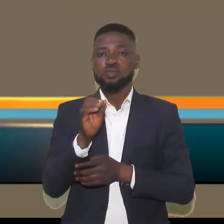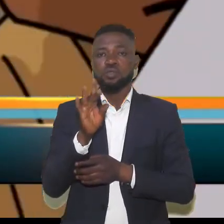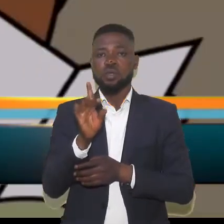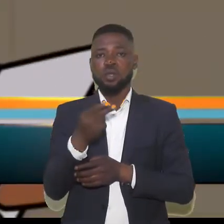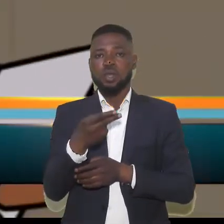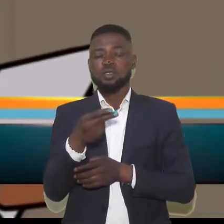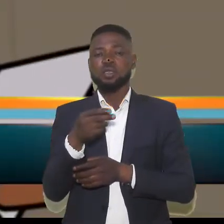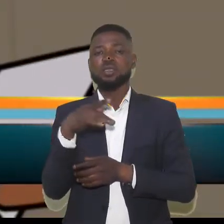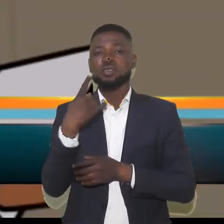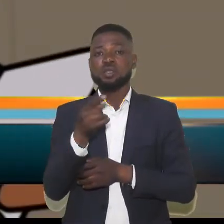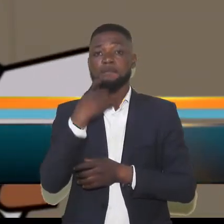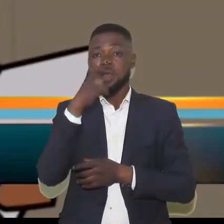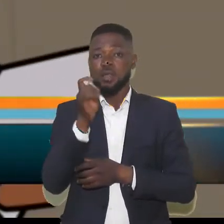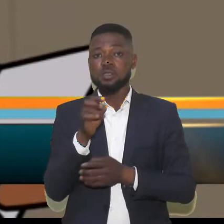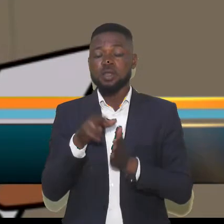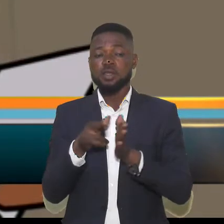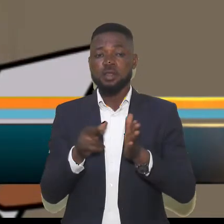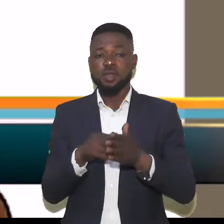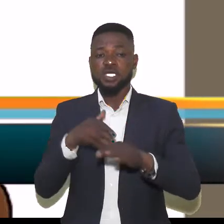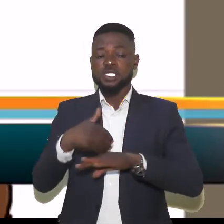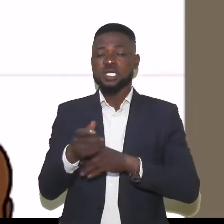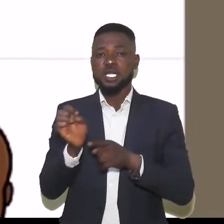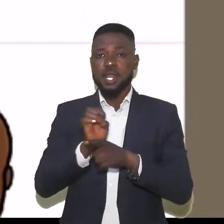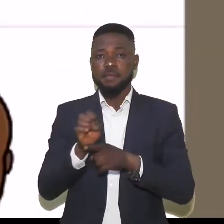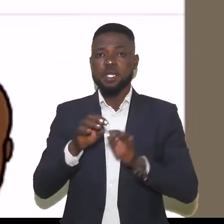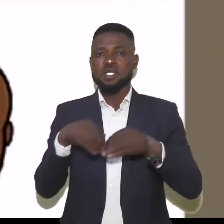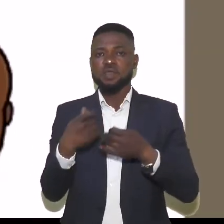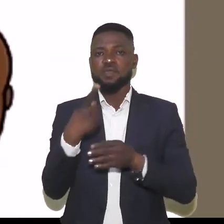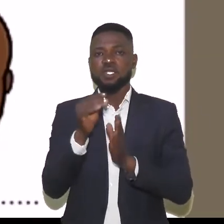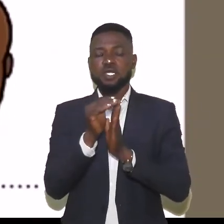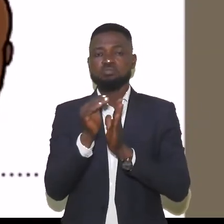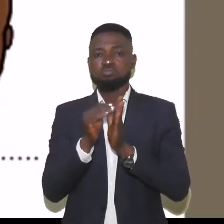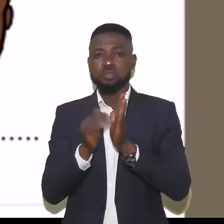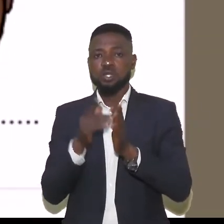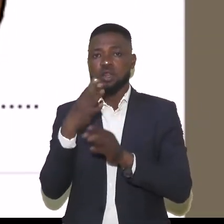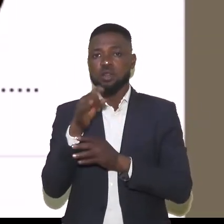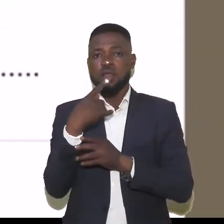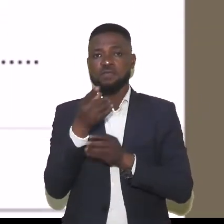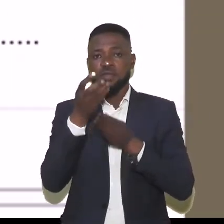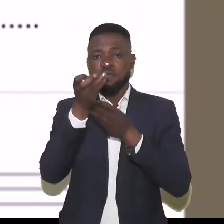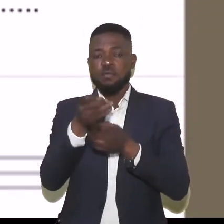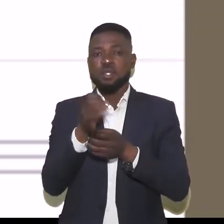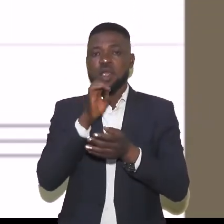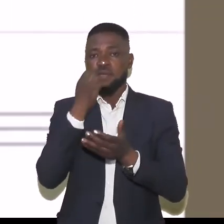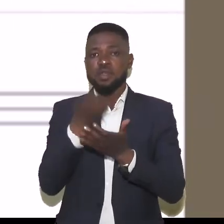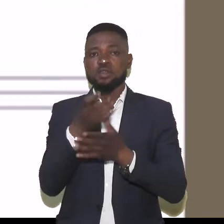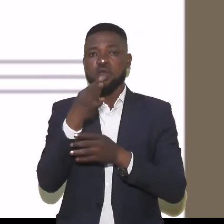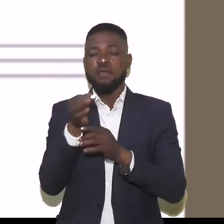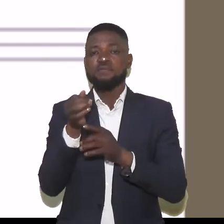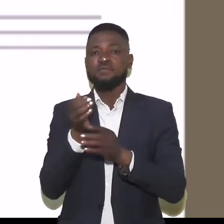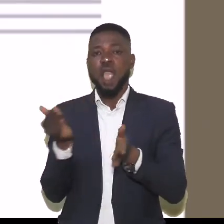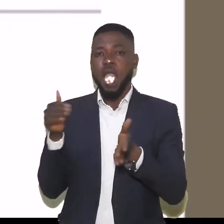platform. The mandated reporter in furtherance sent a mail giving the details of the case, pictures evidencing